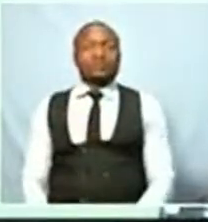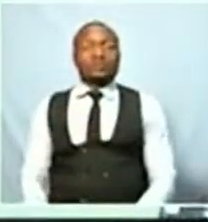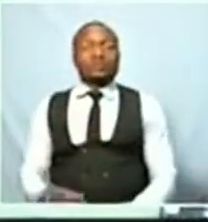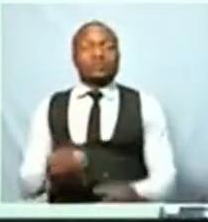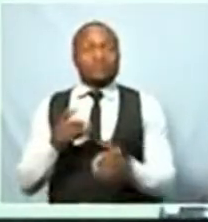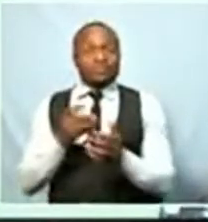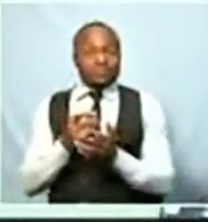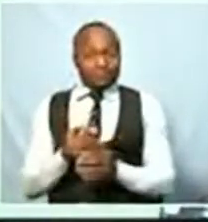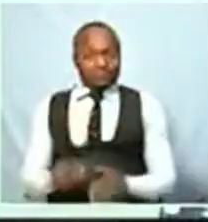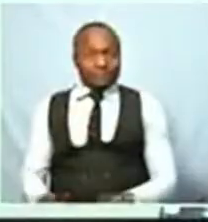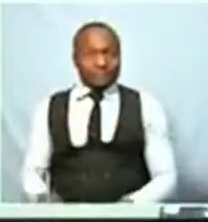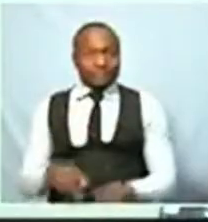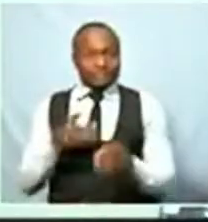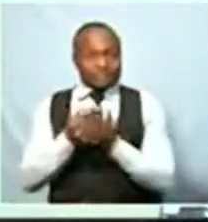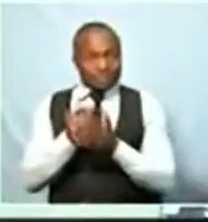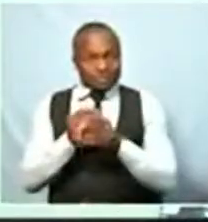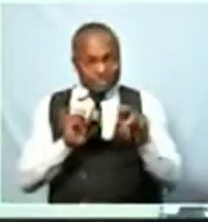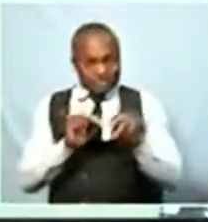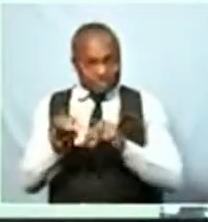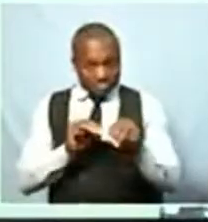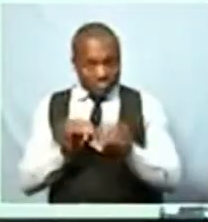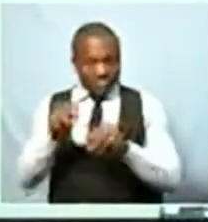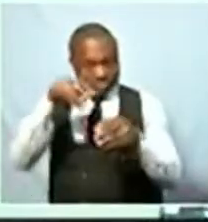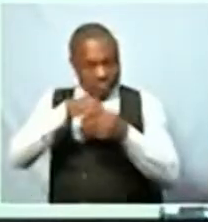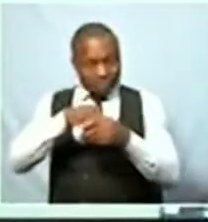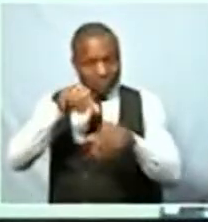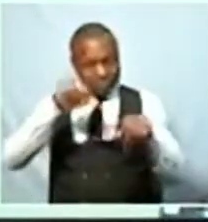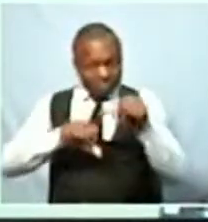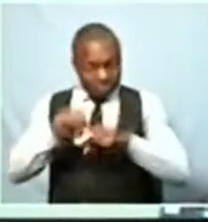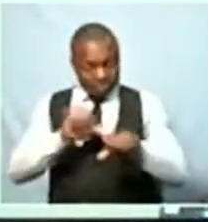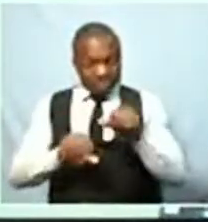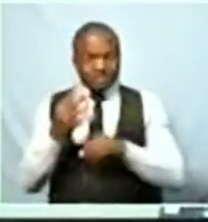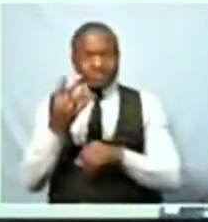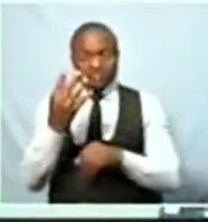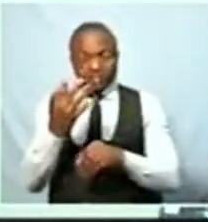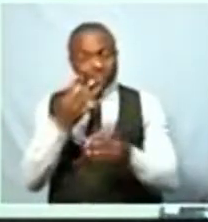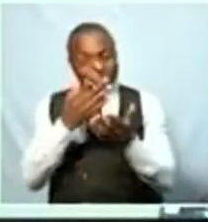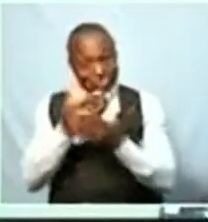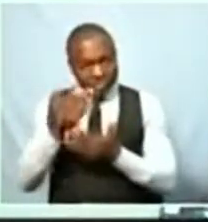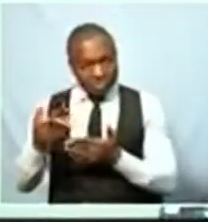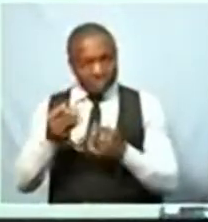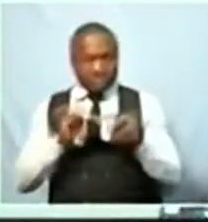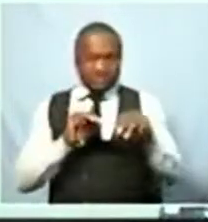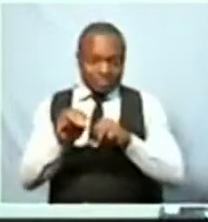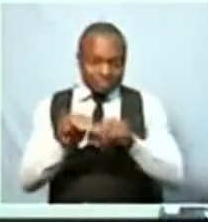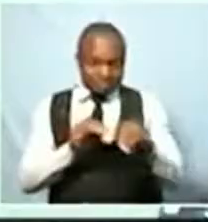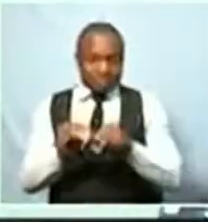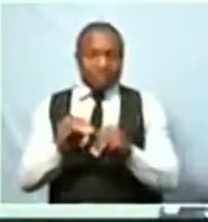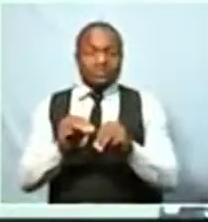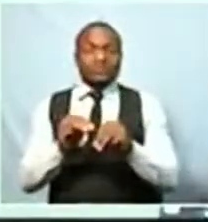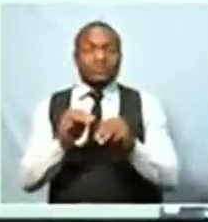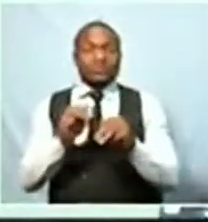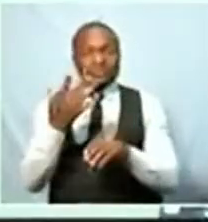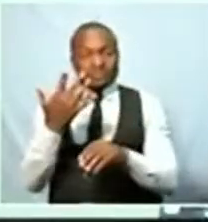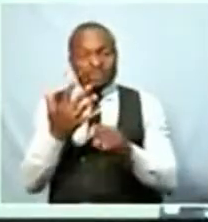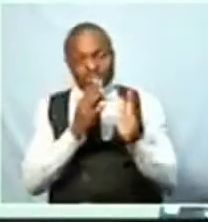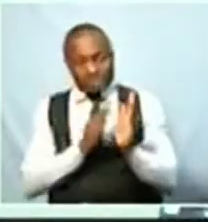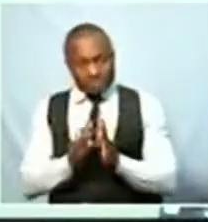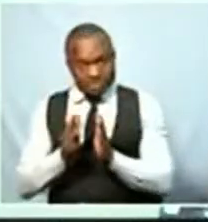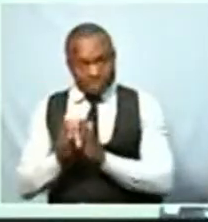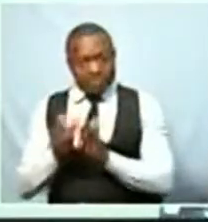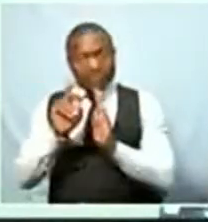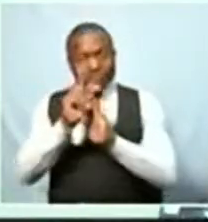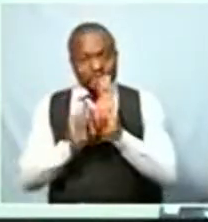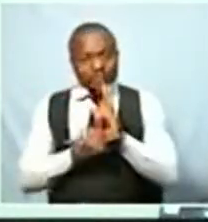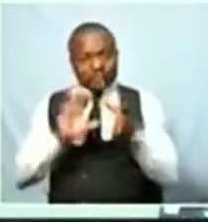Accounting, Financial Management, Internal Audit, Procurement Management, Planning, Policy, Coordination,